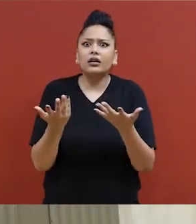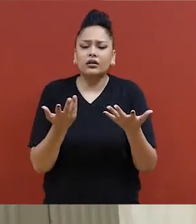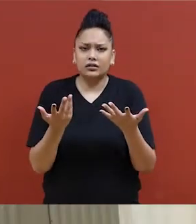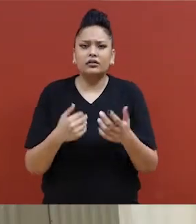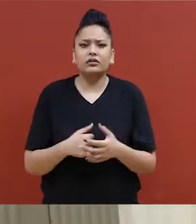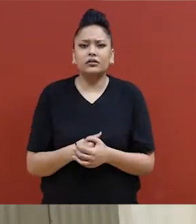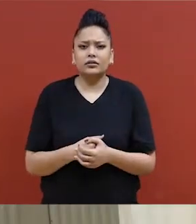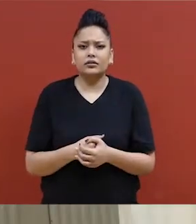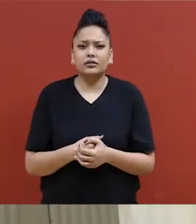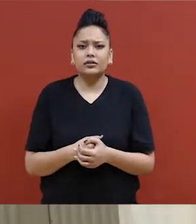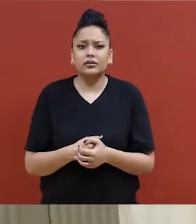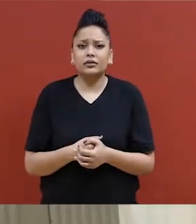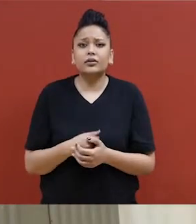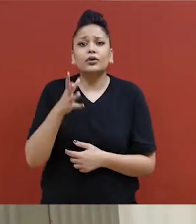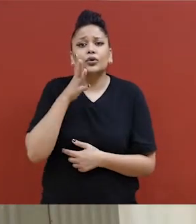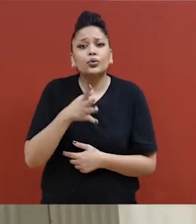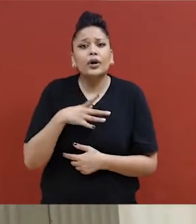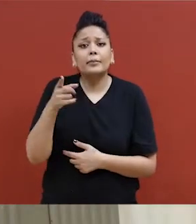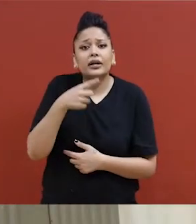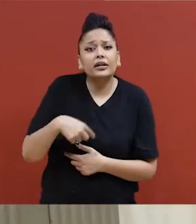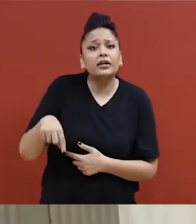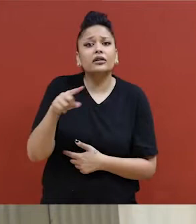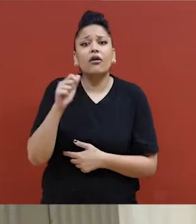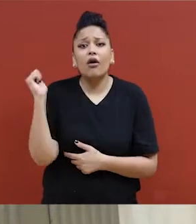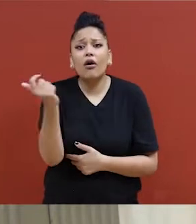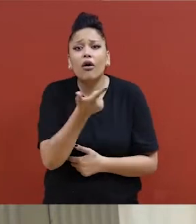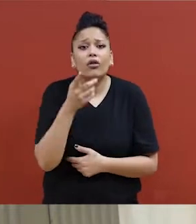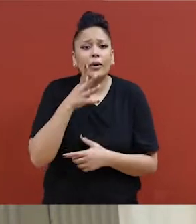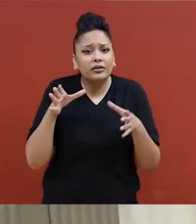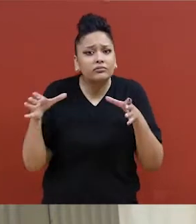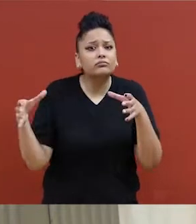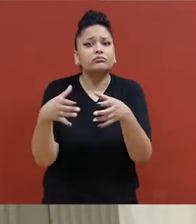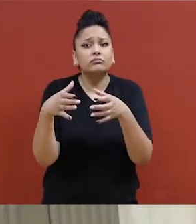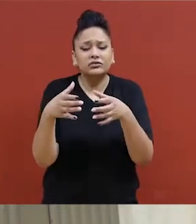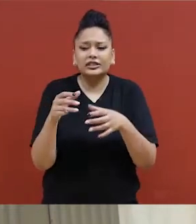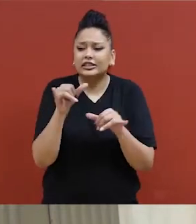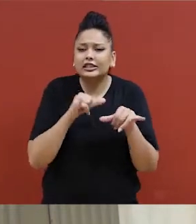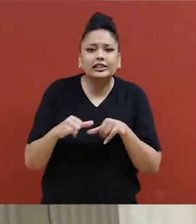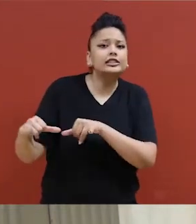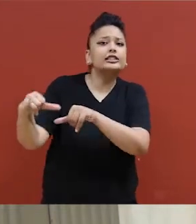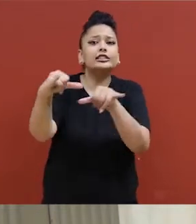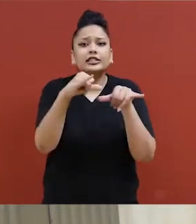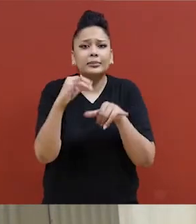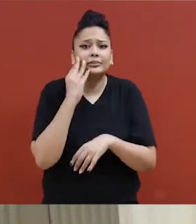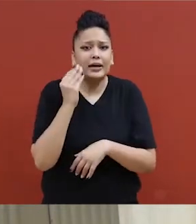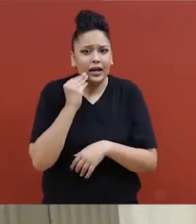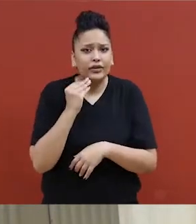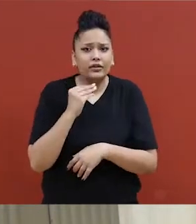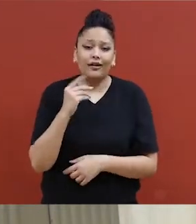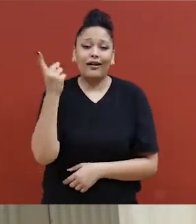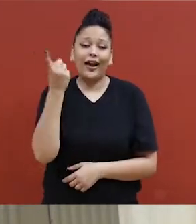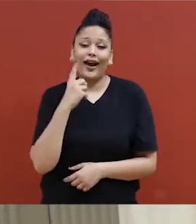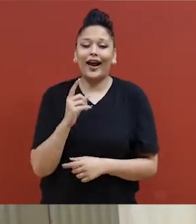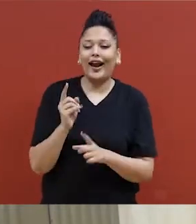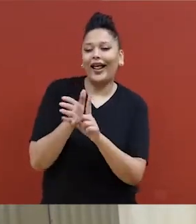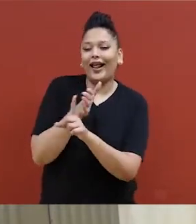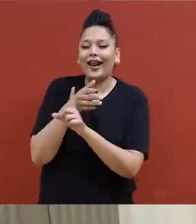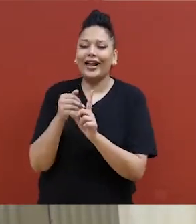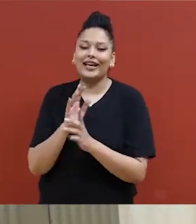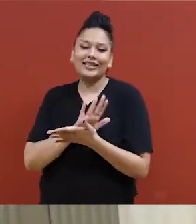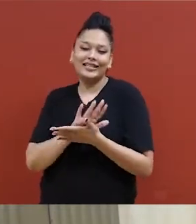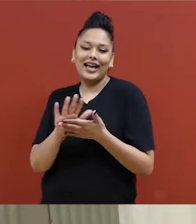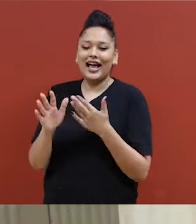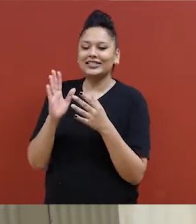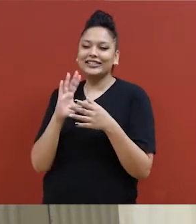the things that all women have in common is if we don't take it as a compliment, then we're